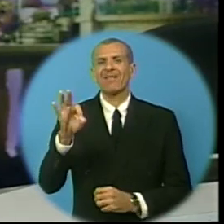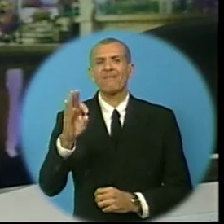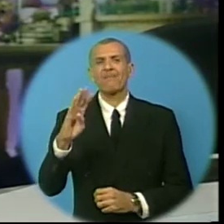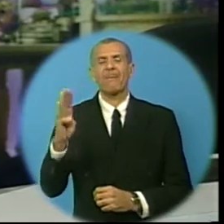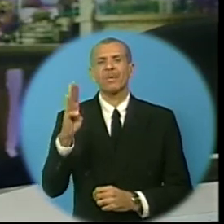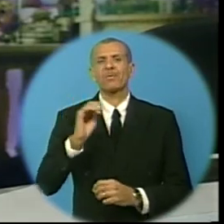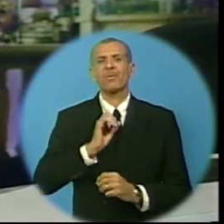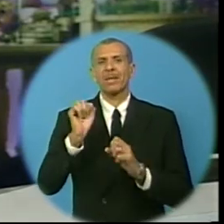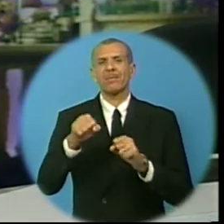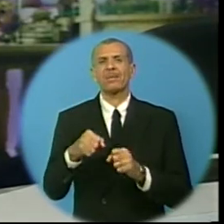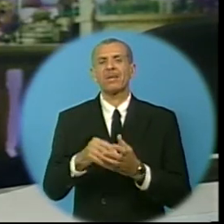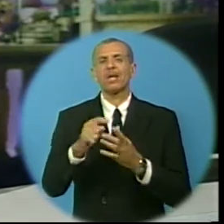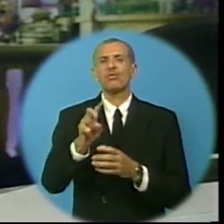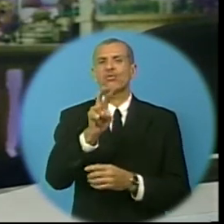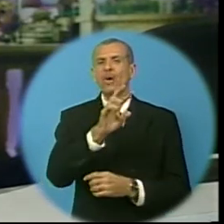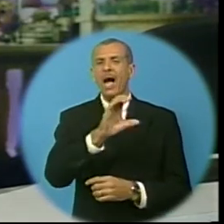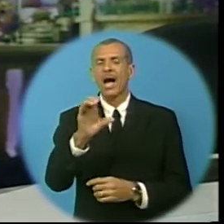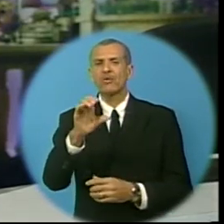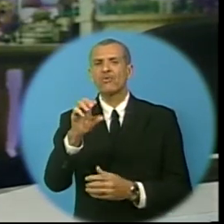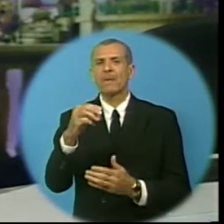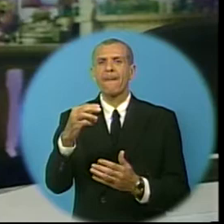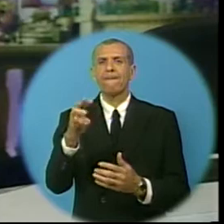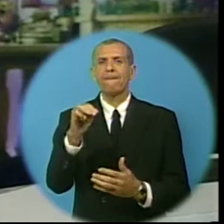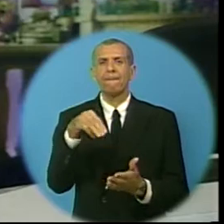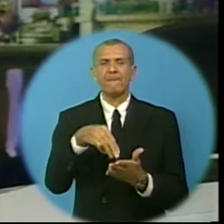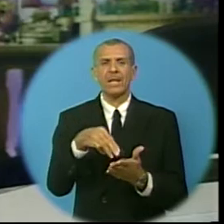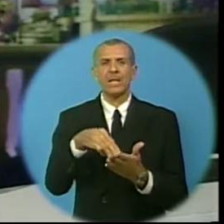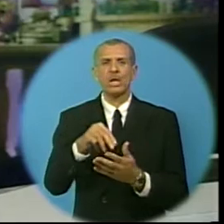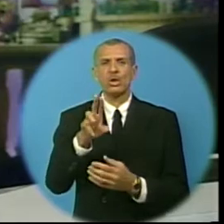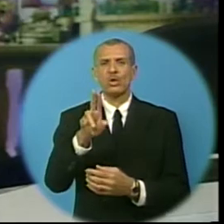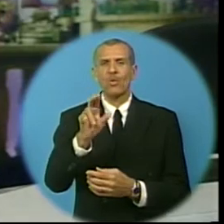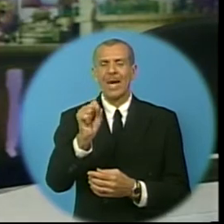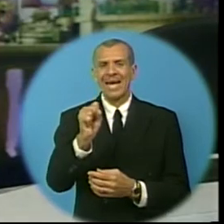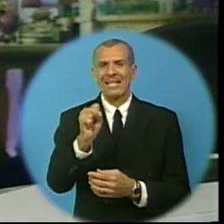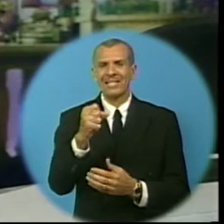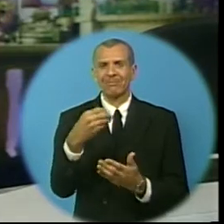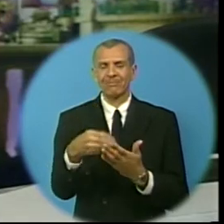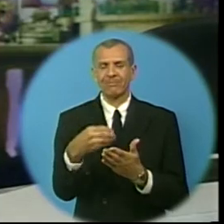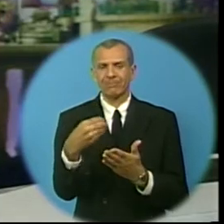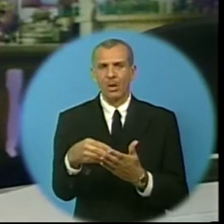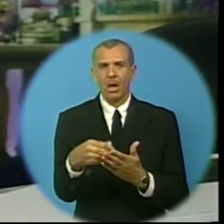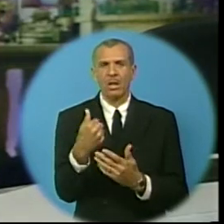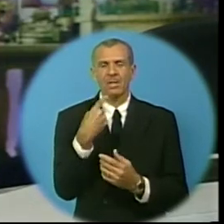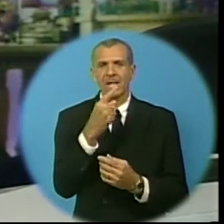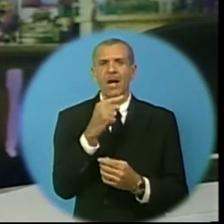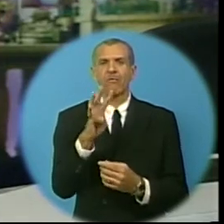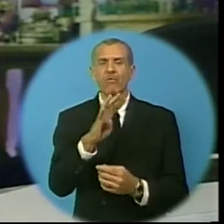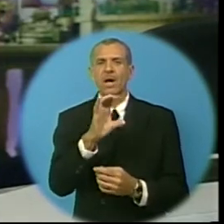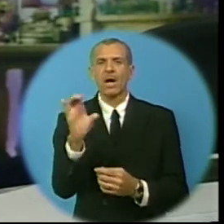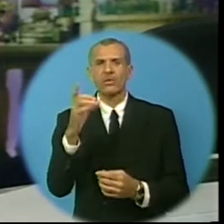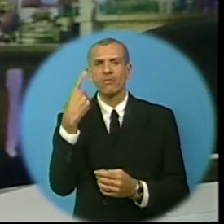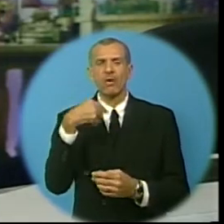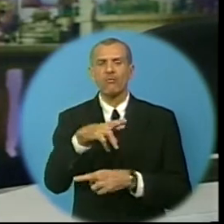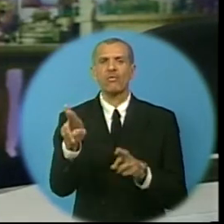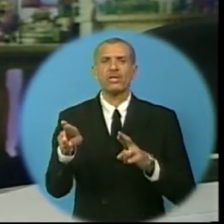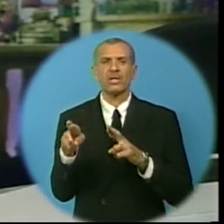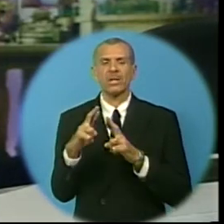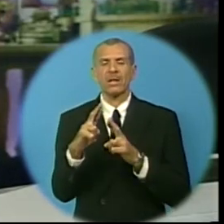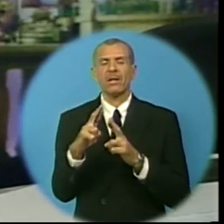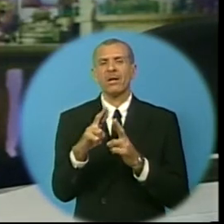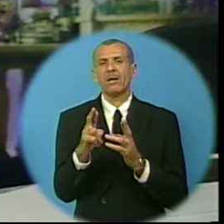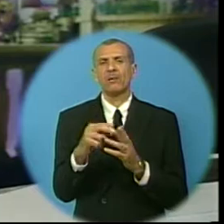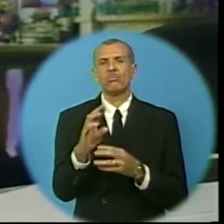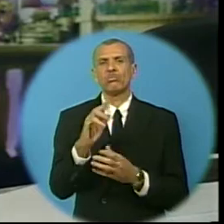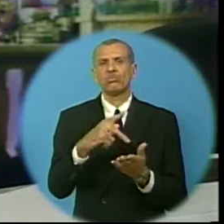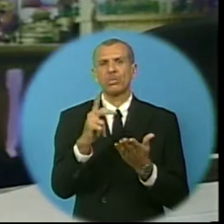to access up to $200 million for local projects and $400 million for regional projects.